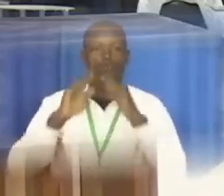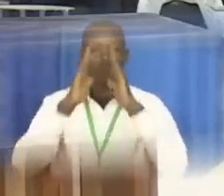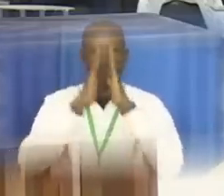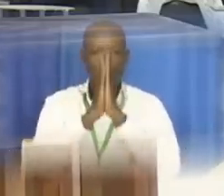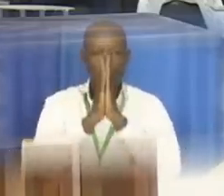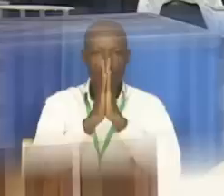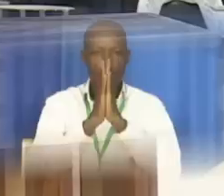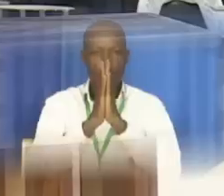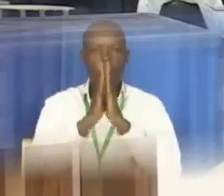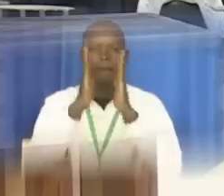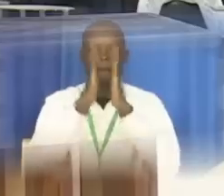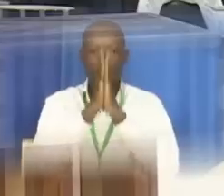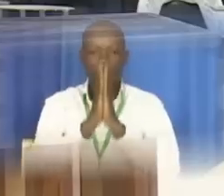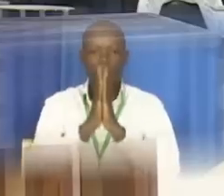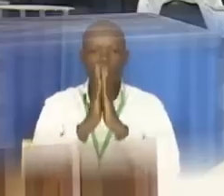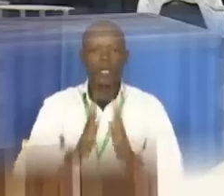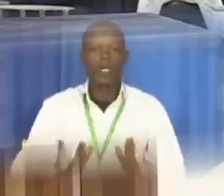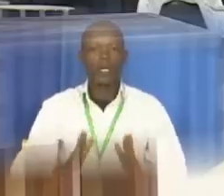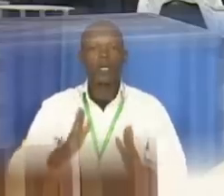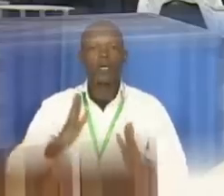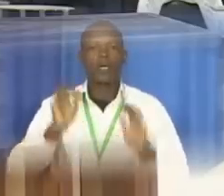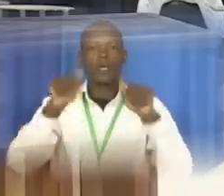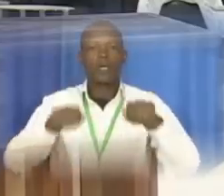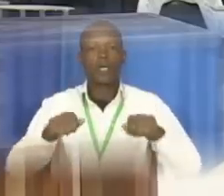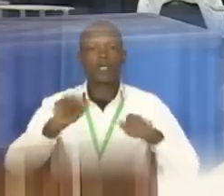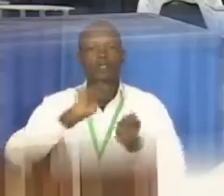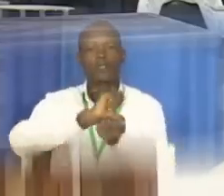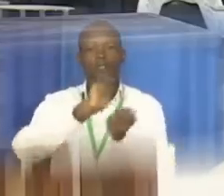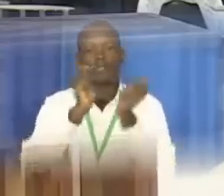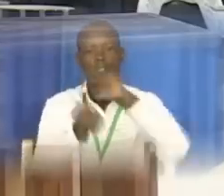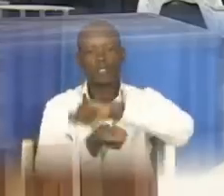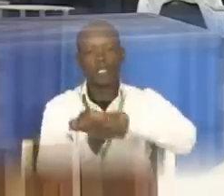Prayer can change things.